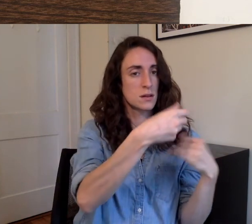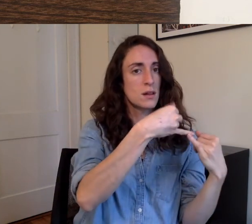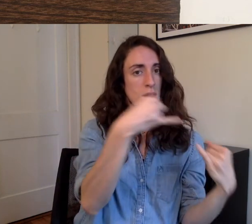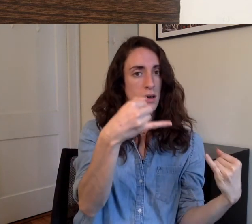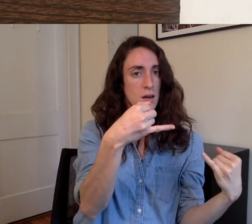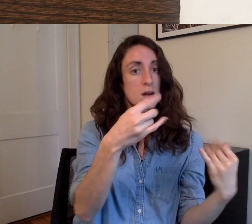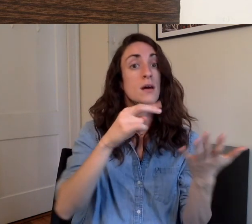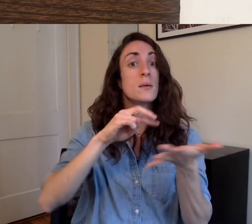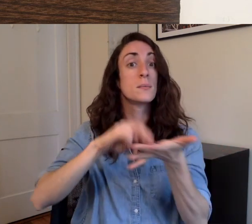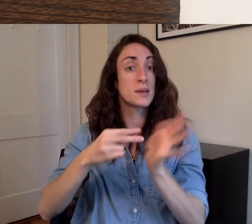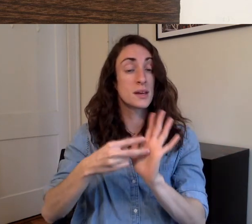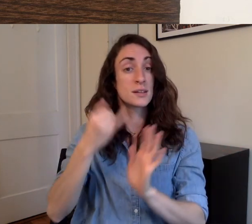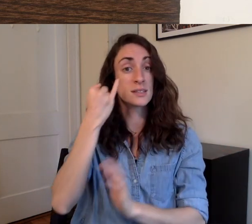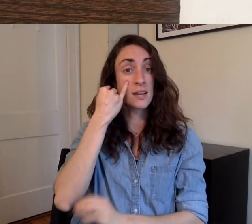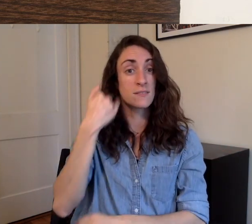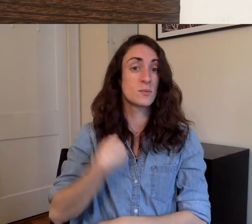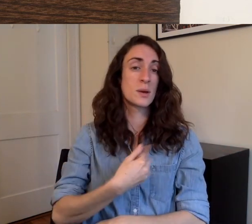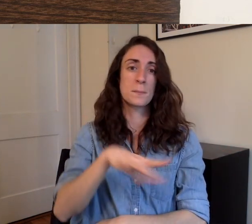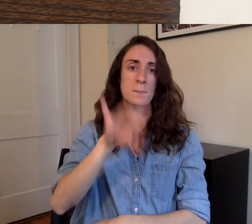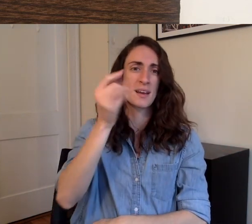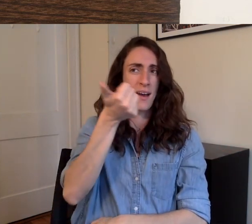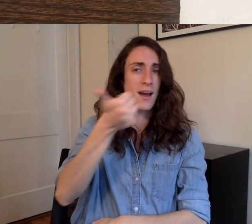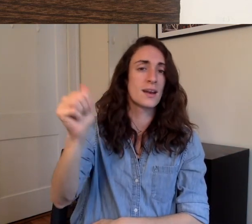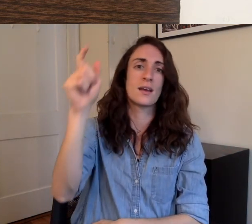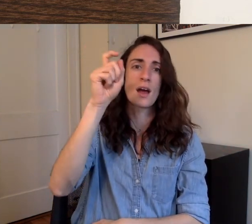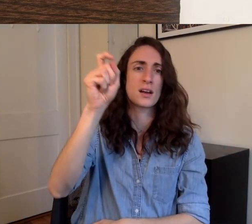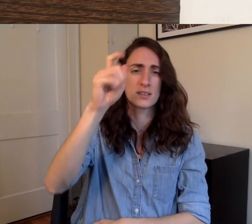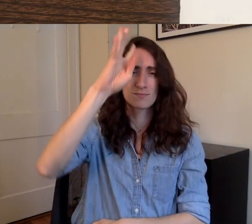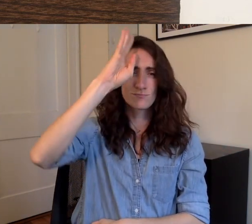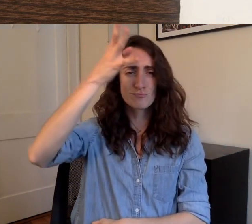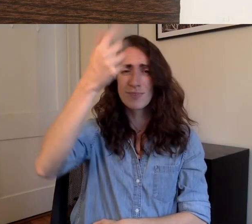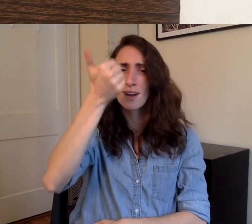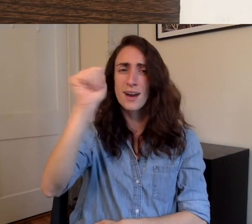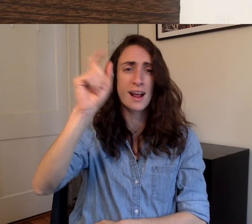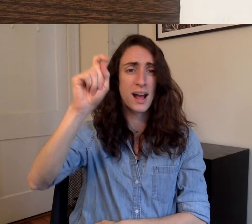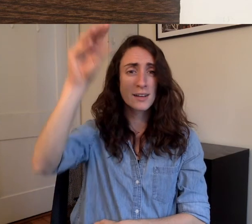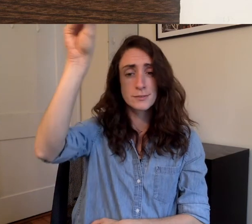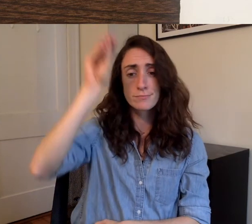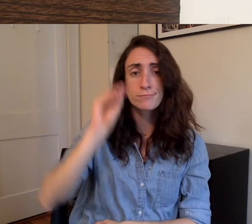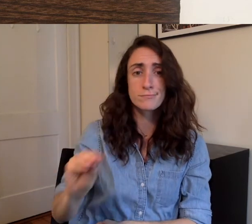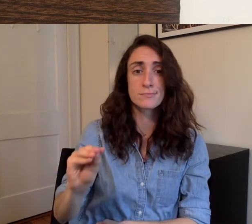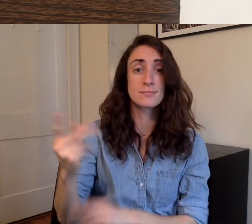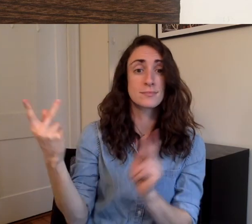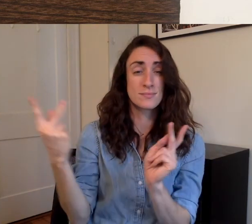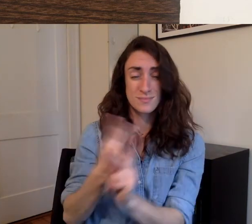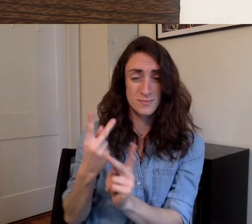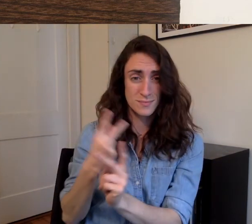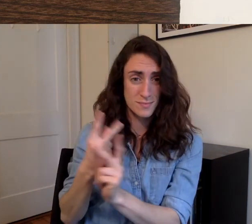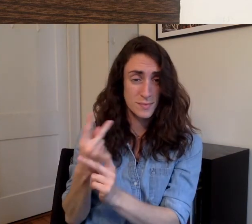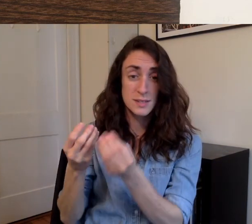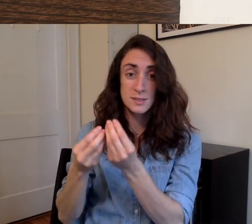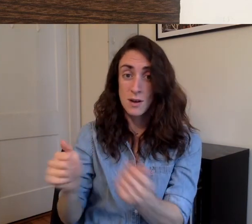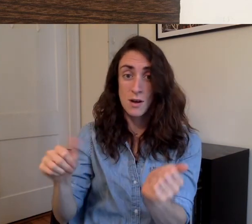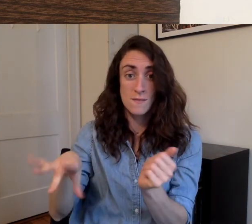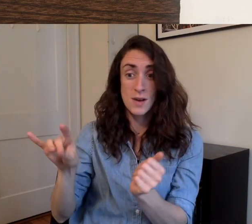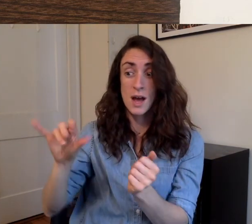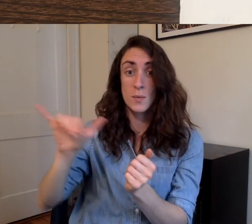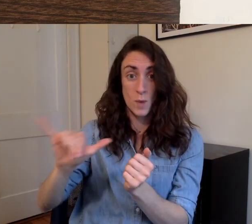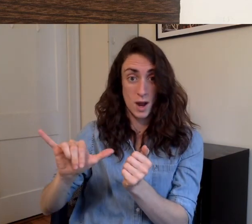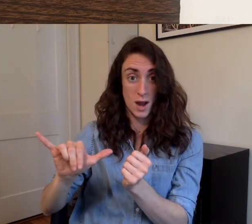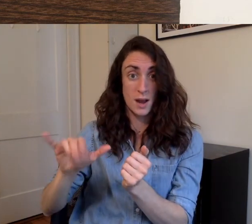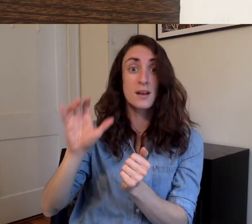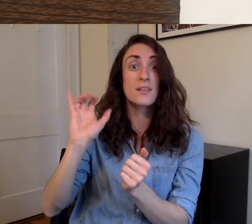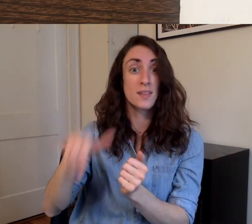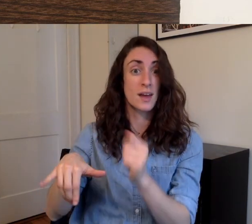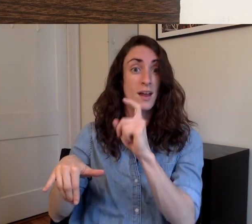That equation means the same thing as this graph. So if we were to pick any x value that we liked and put it into this equation, we could use that to